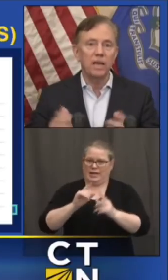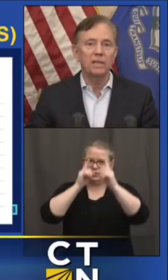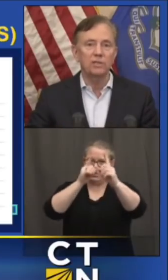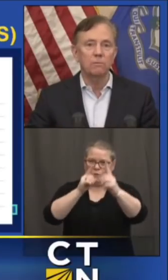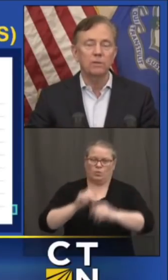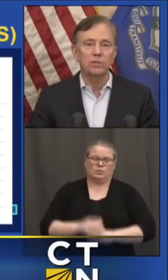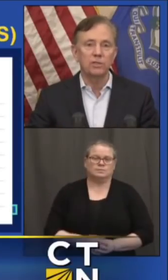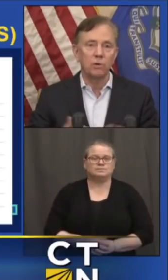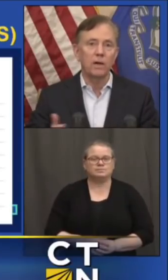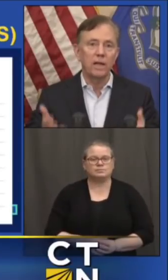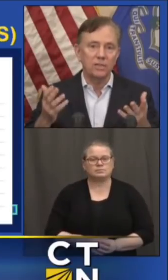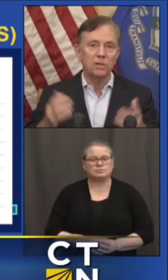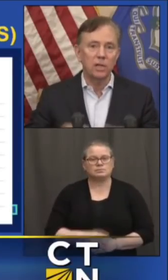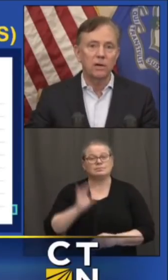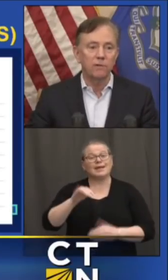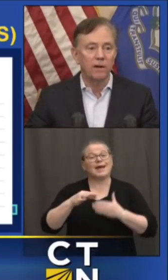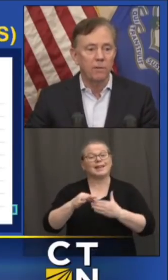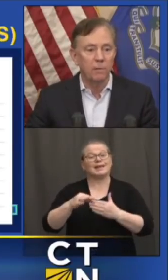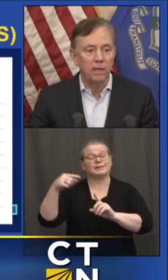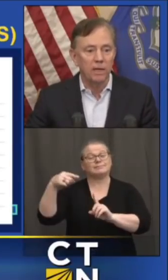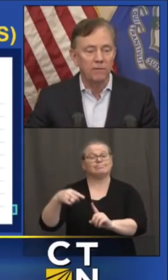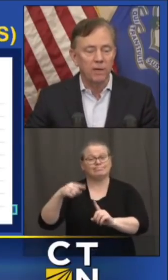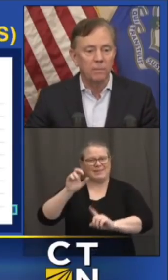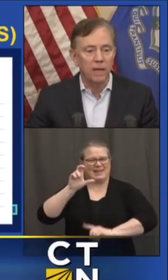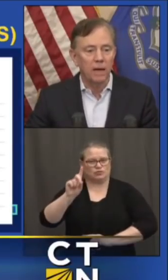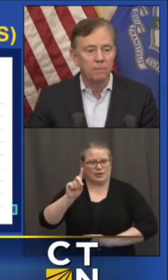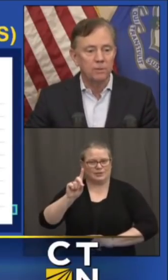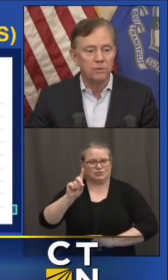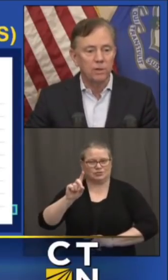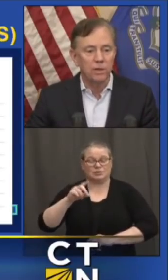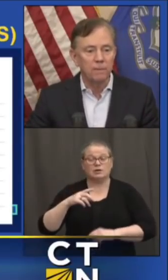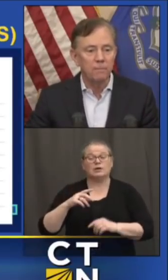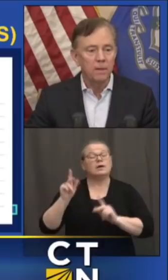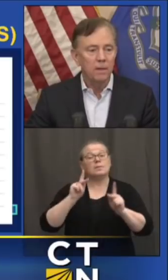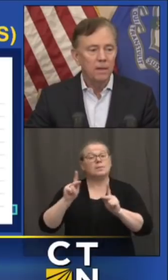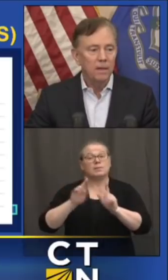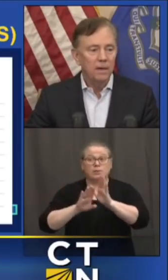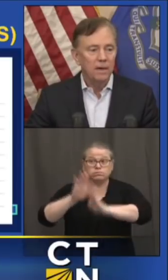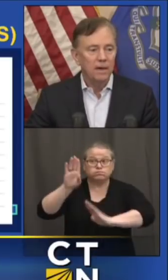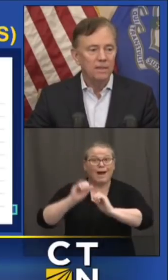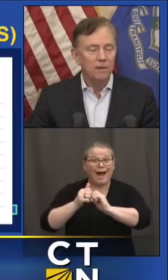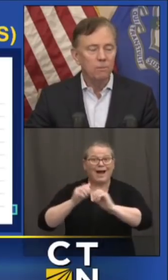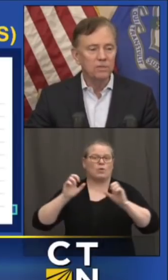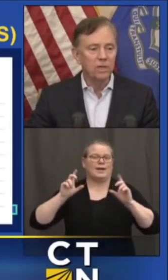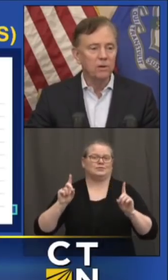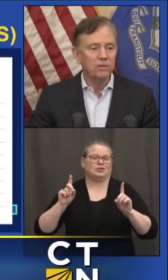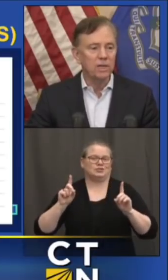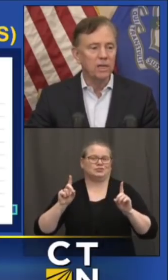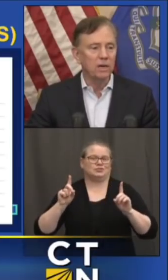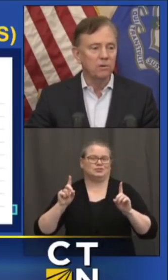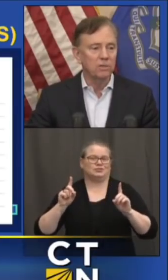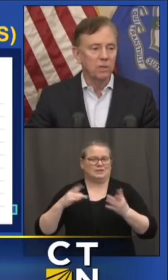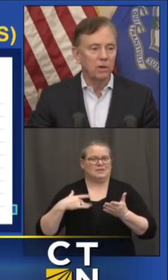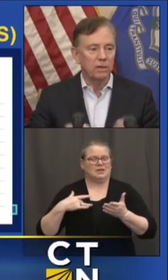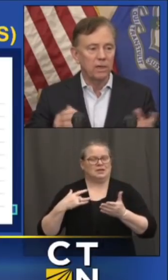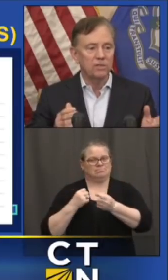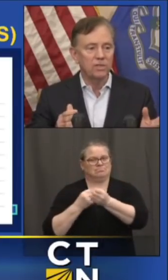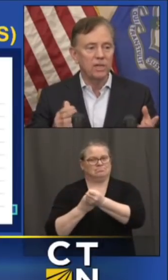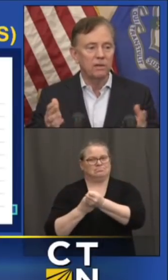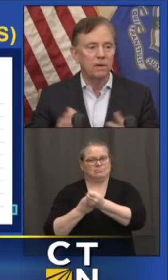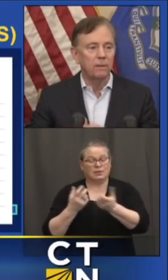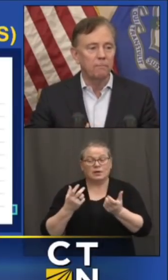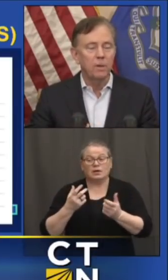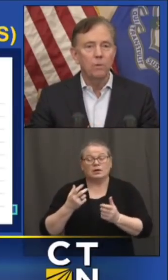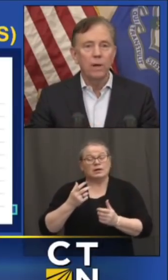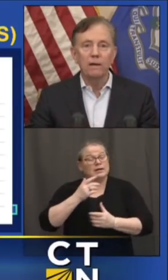to education, which is the great escalator for everybody, giving them that opportunity. I think what's interesting here is, look, you can